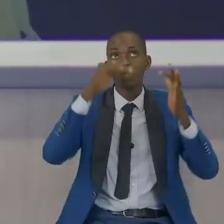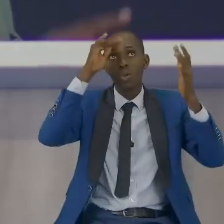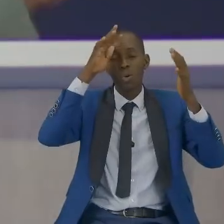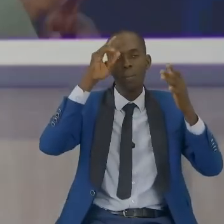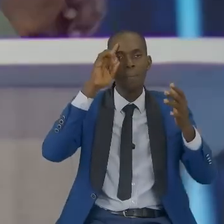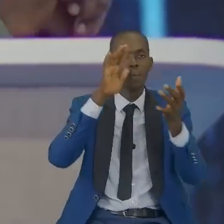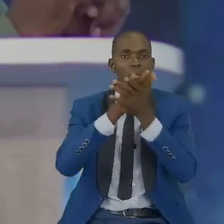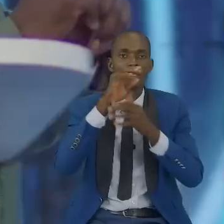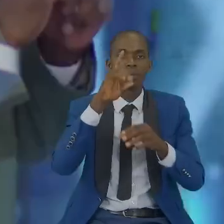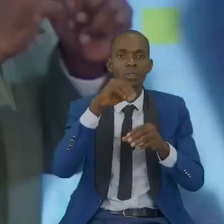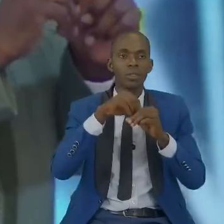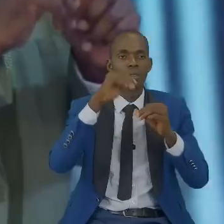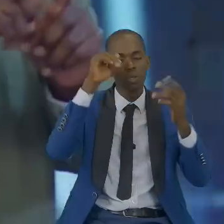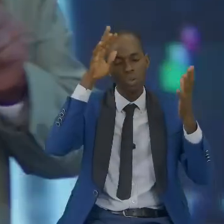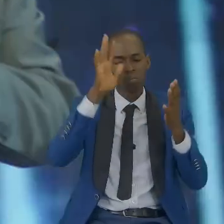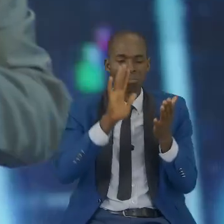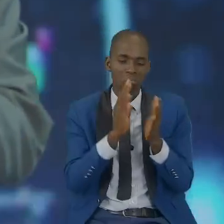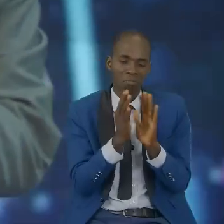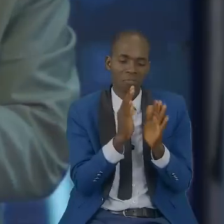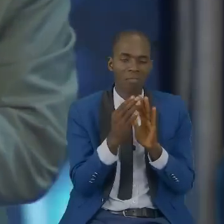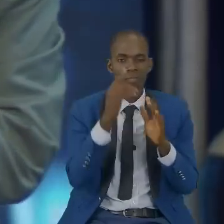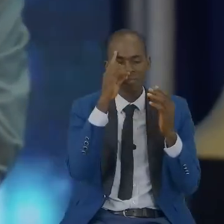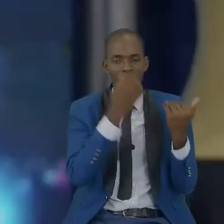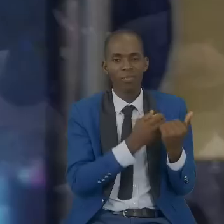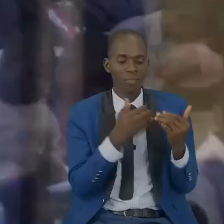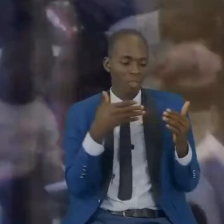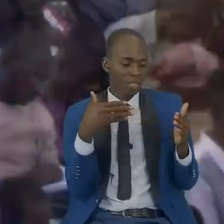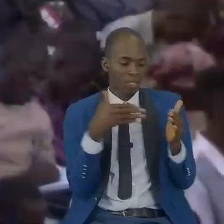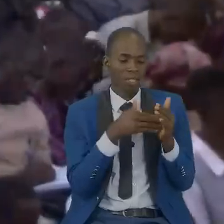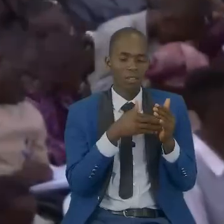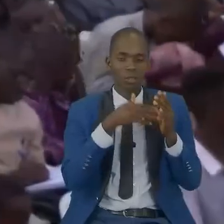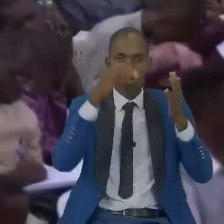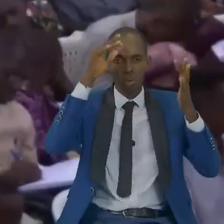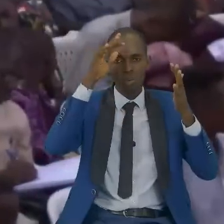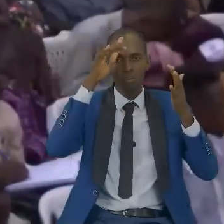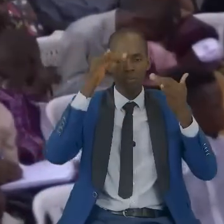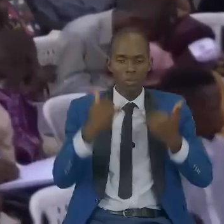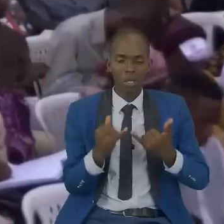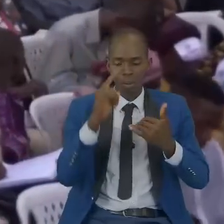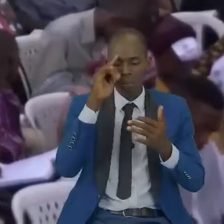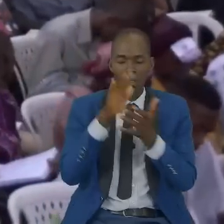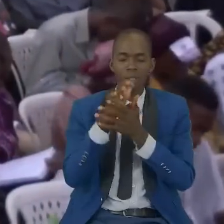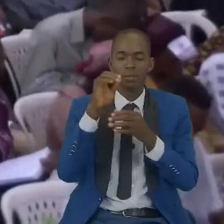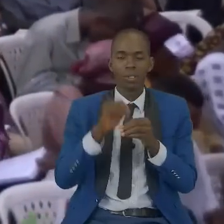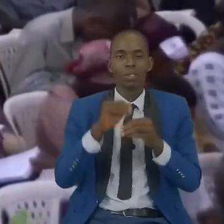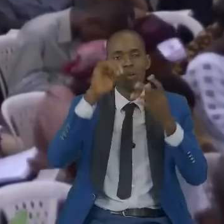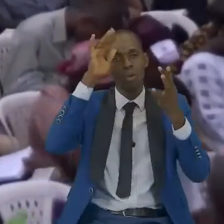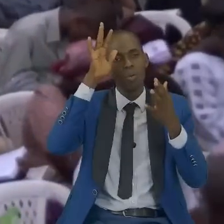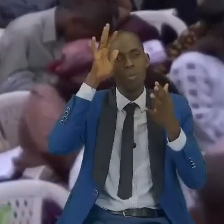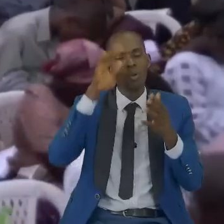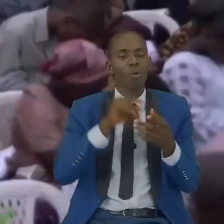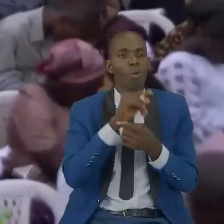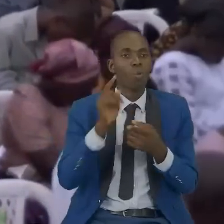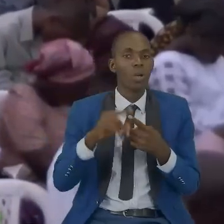believed in hope. Similar faith. Against hope believed in hope. When the